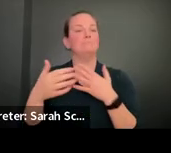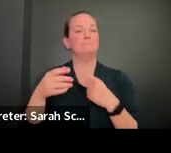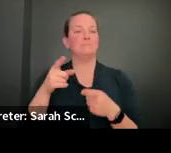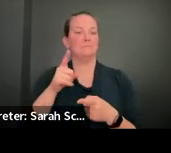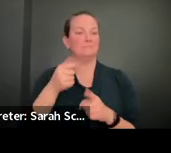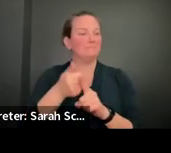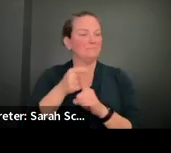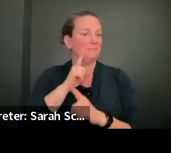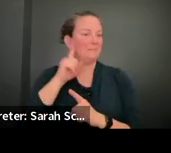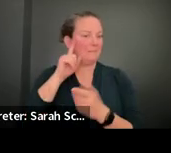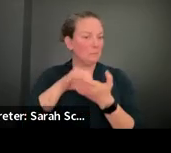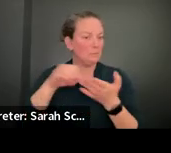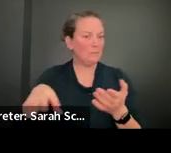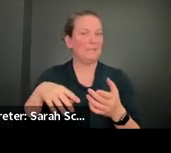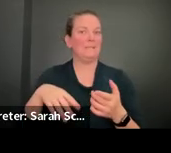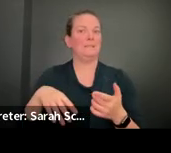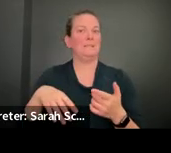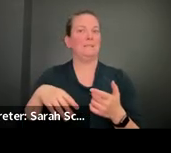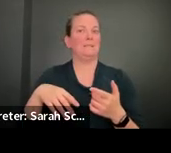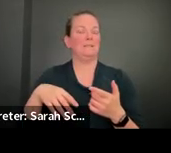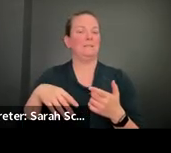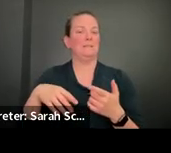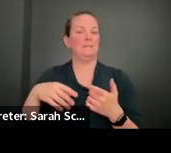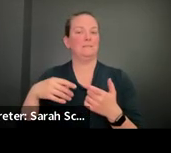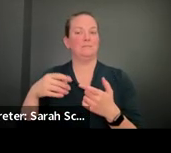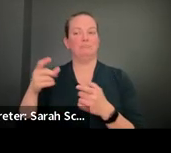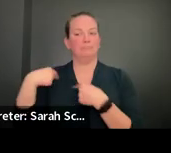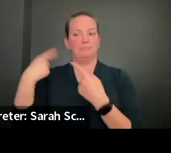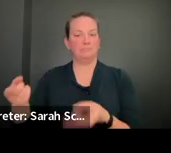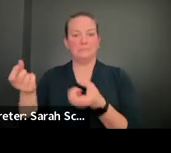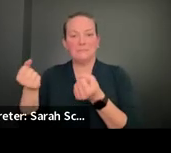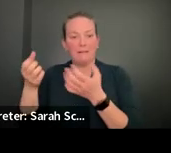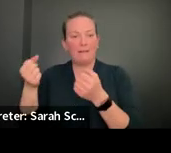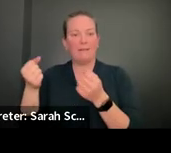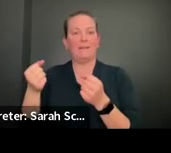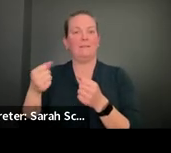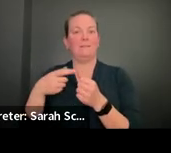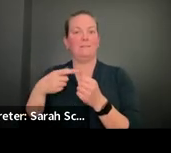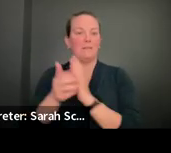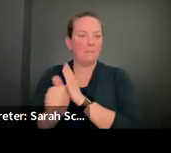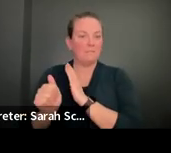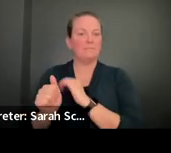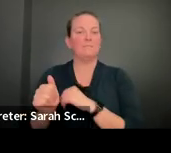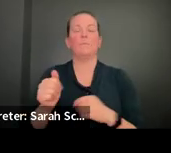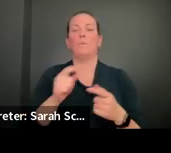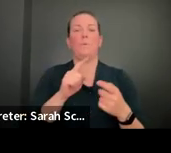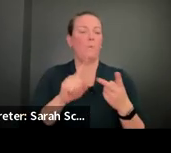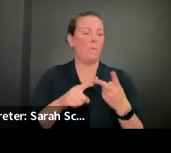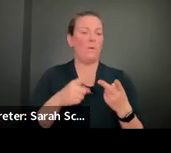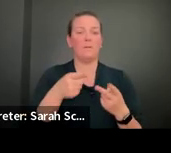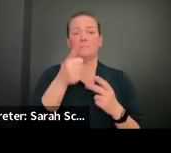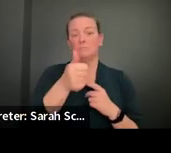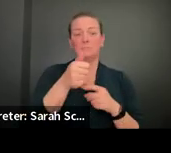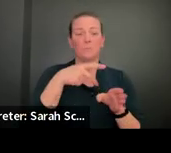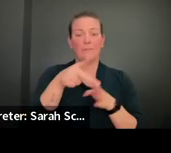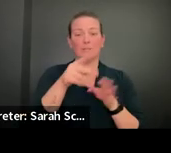deaf student who is mother tongue signer, or whether you are a professional interpreter,